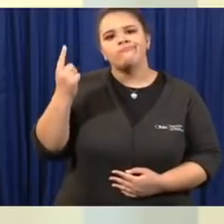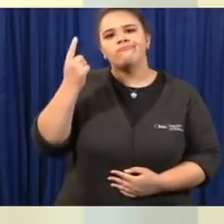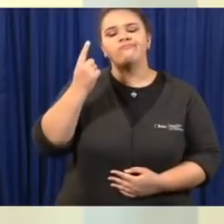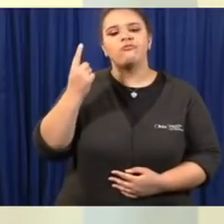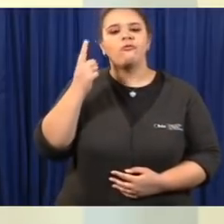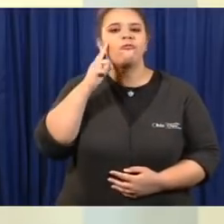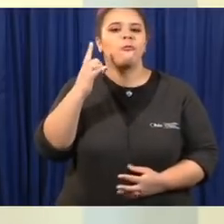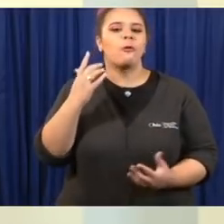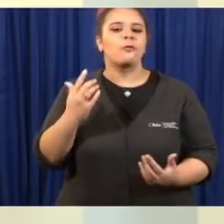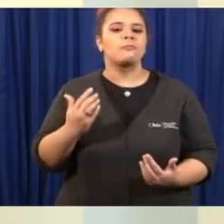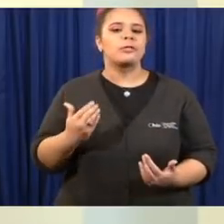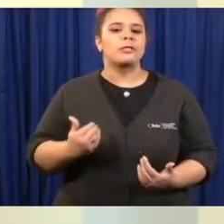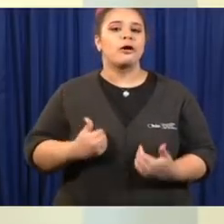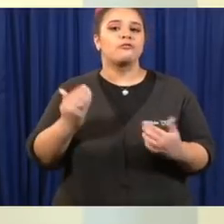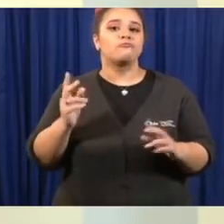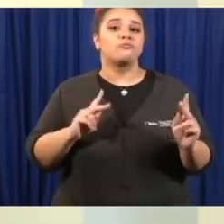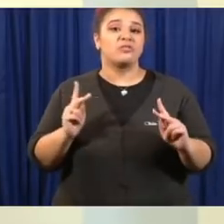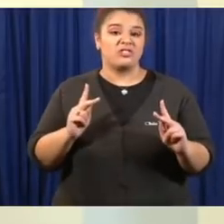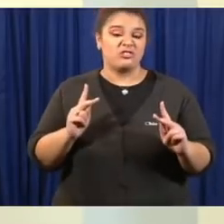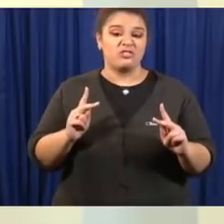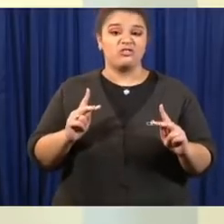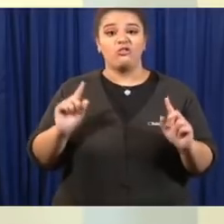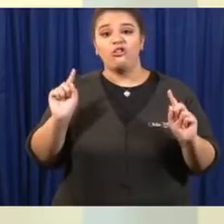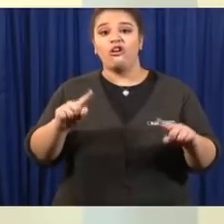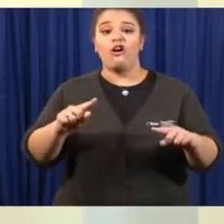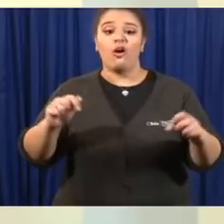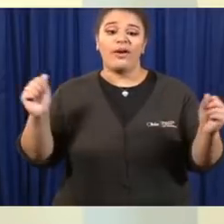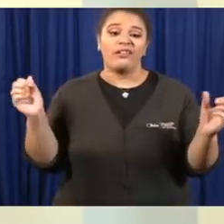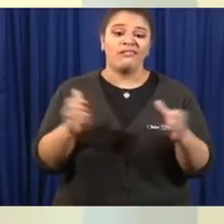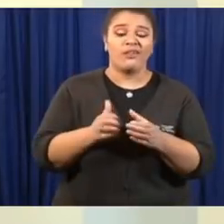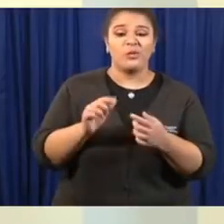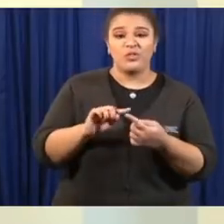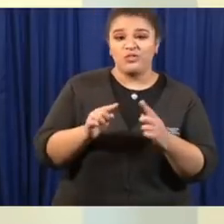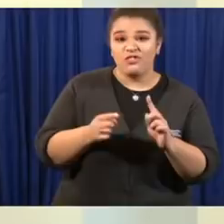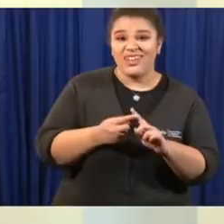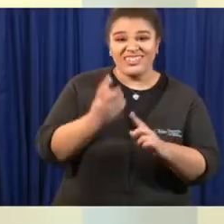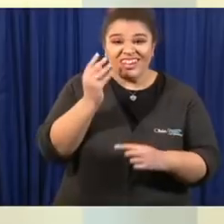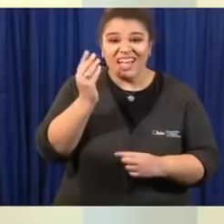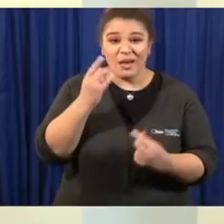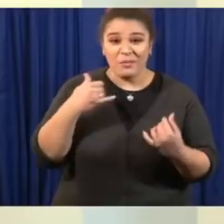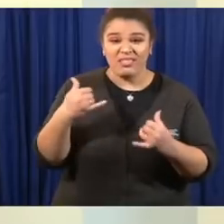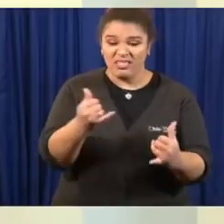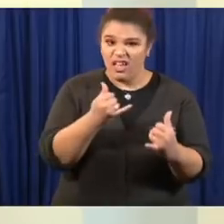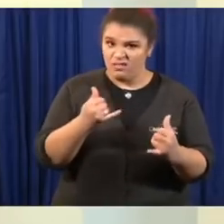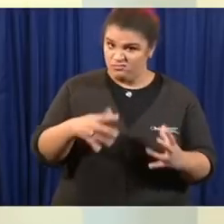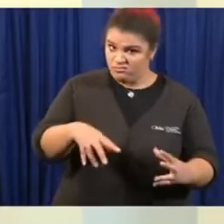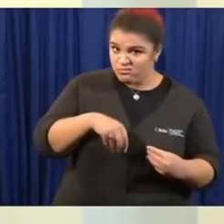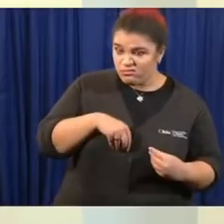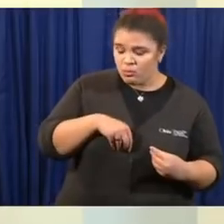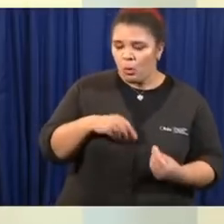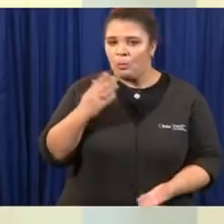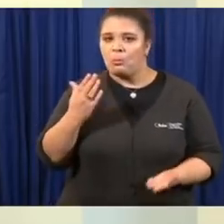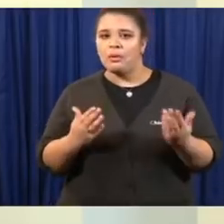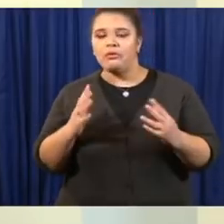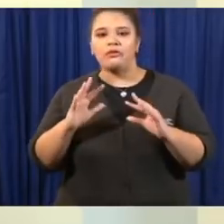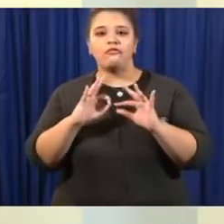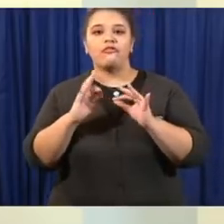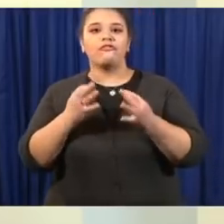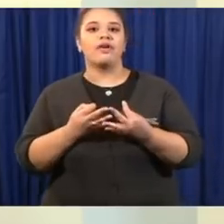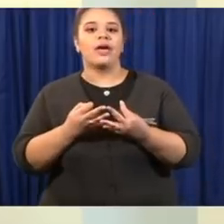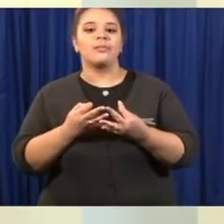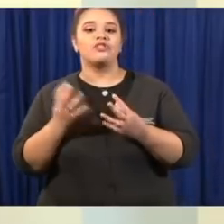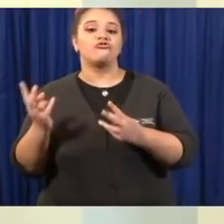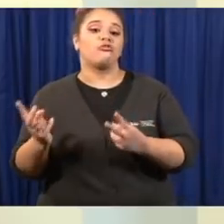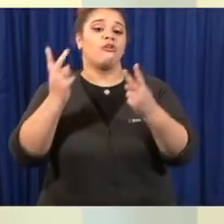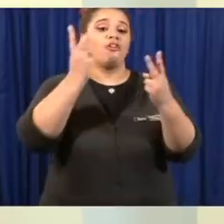younger children to go play with their friends outside, or for, say, family members to go visit other